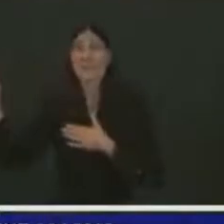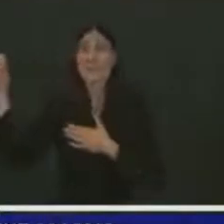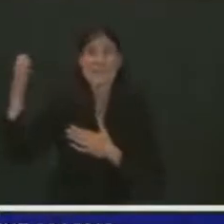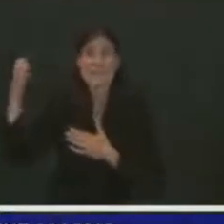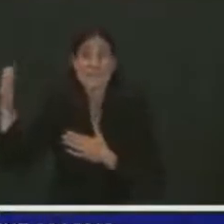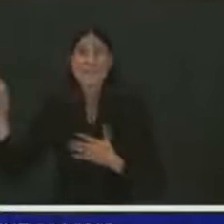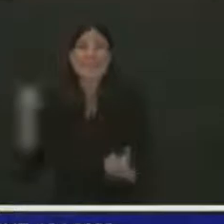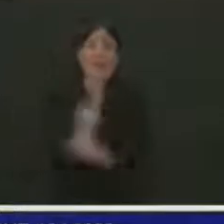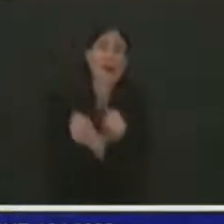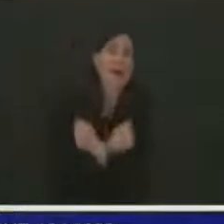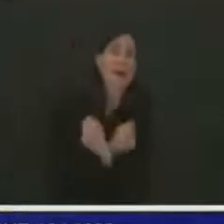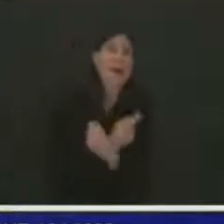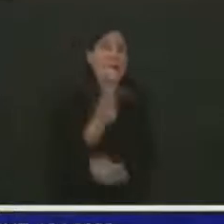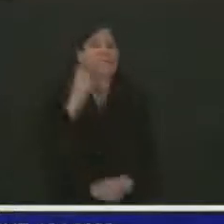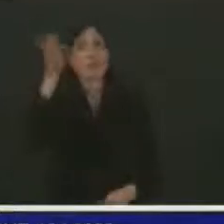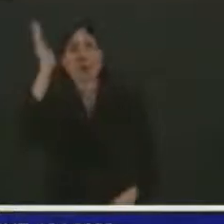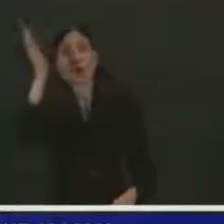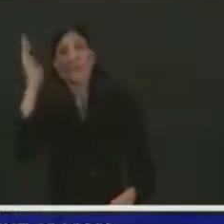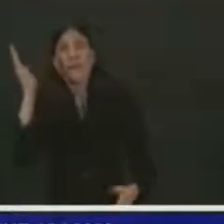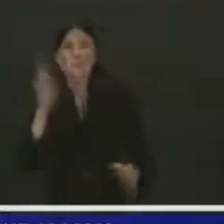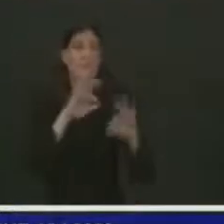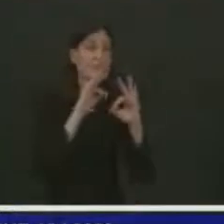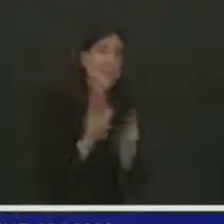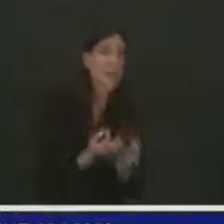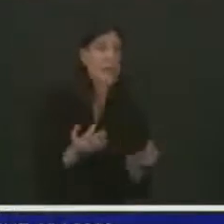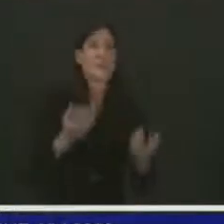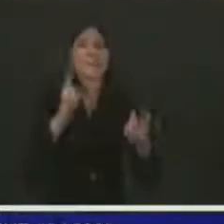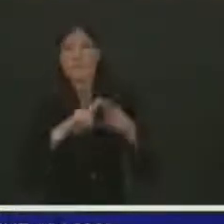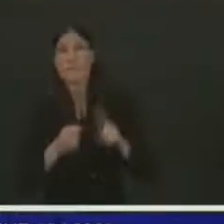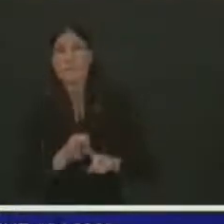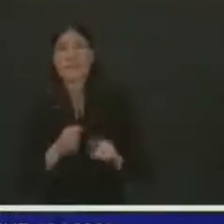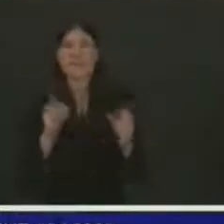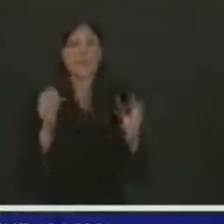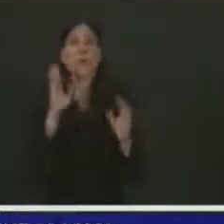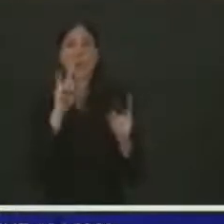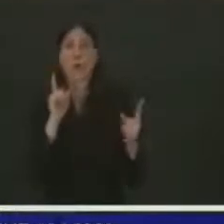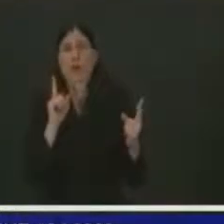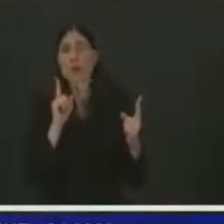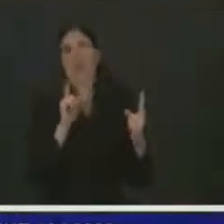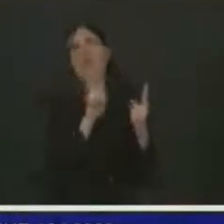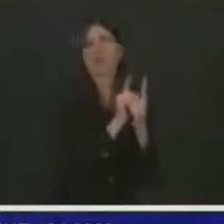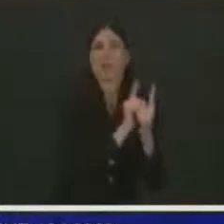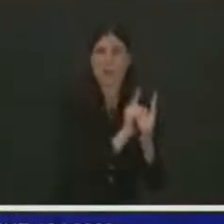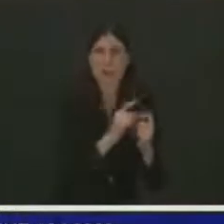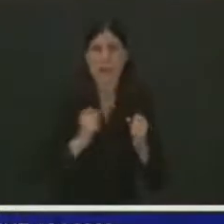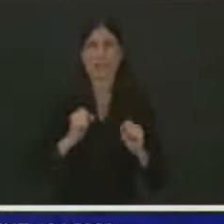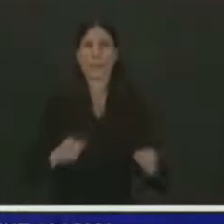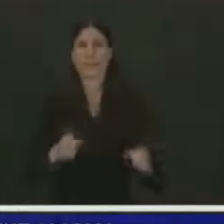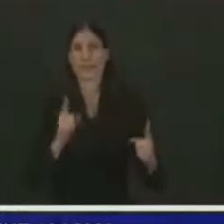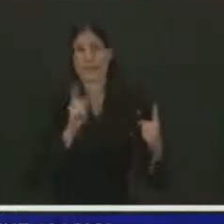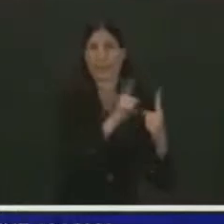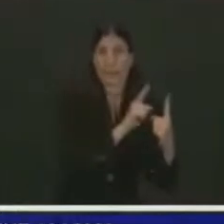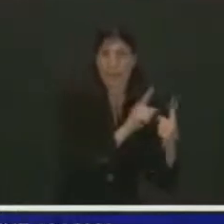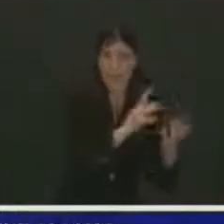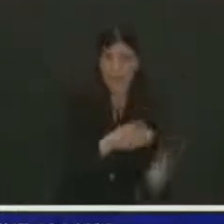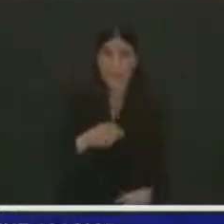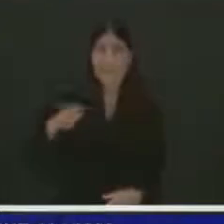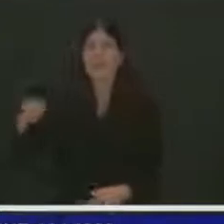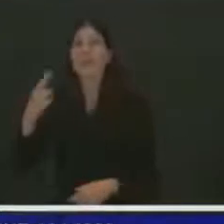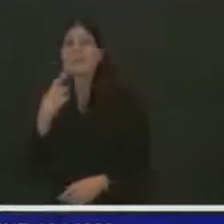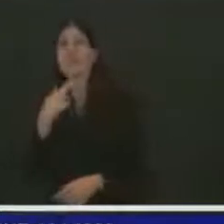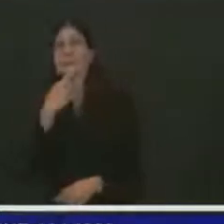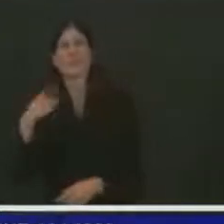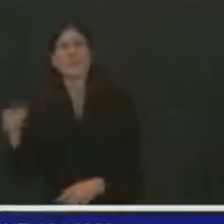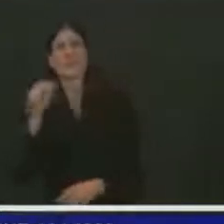music. So for phase 2, when we're still trying to play it safe, we decided, and it's a